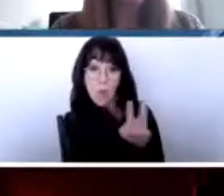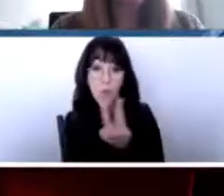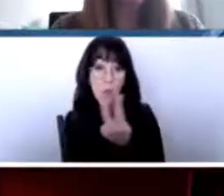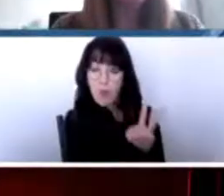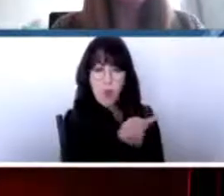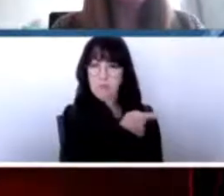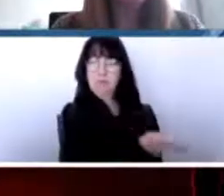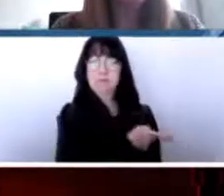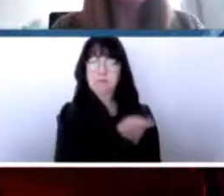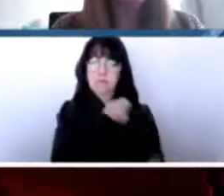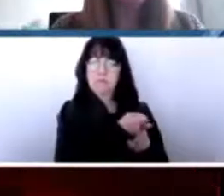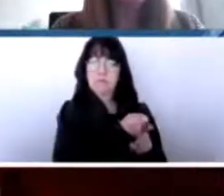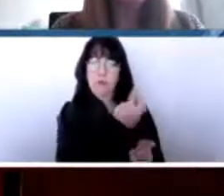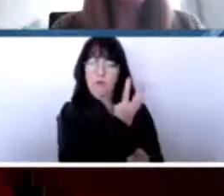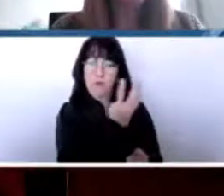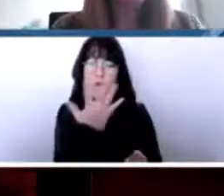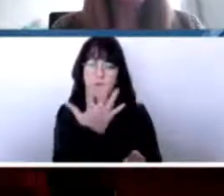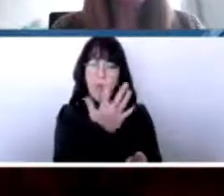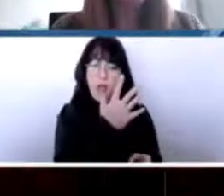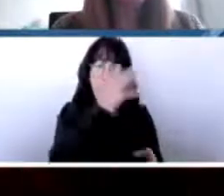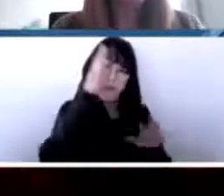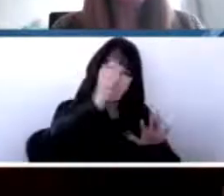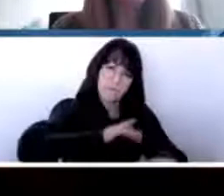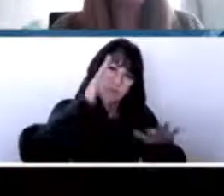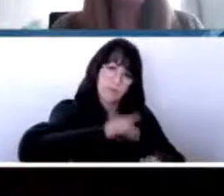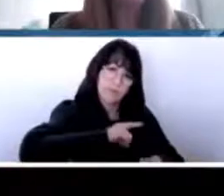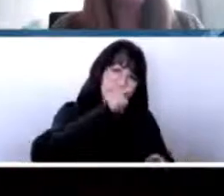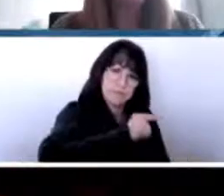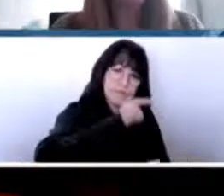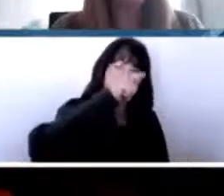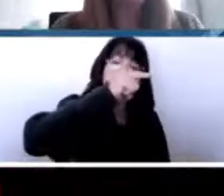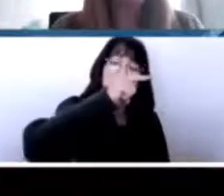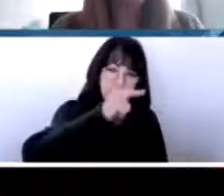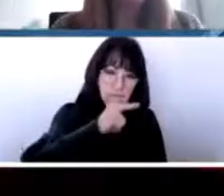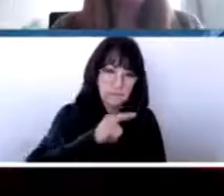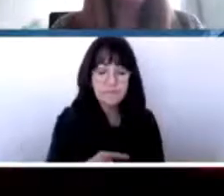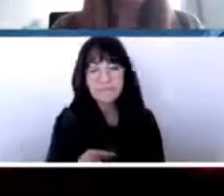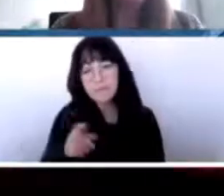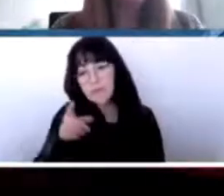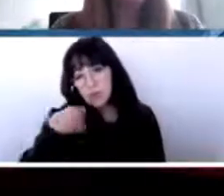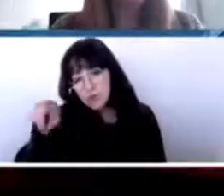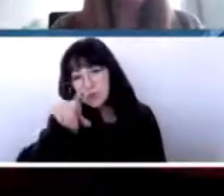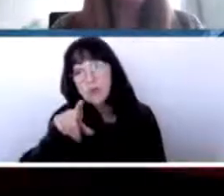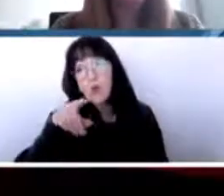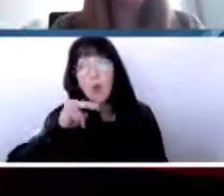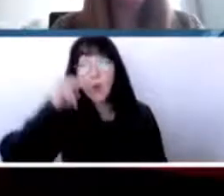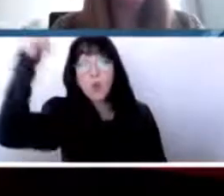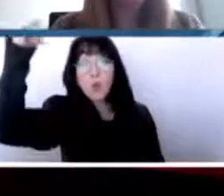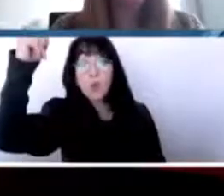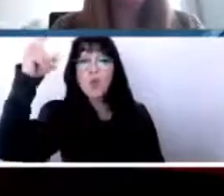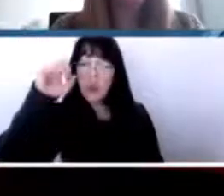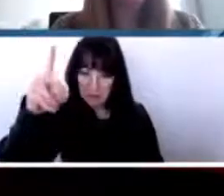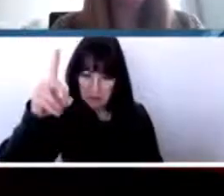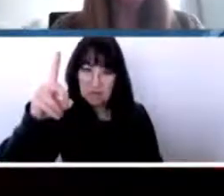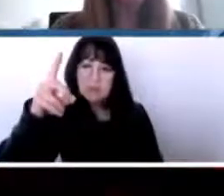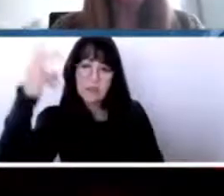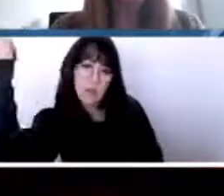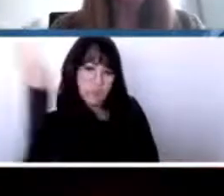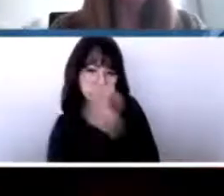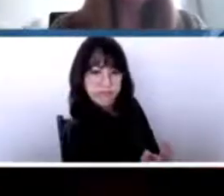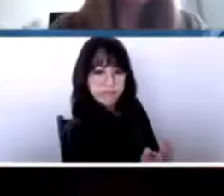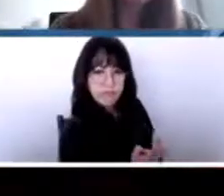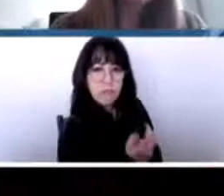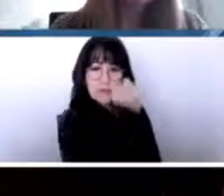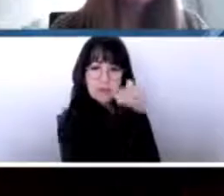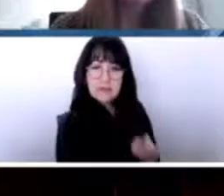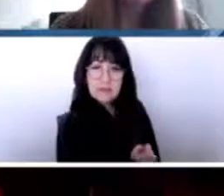So it was isolated. DelDOT relocated snow plows and crews from up north down south as soon as they feasibly could to make sure there